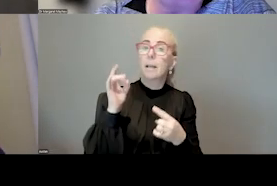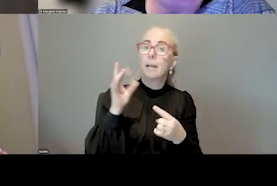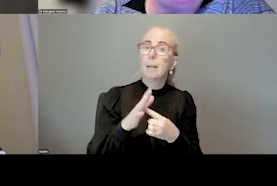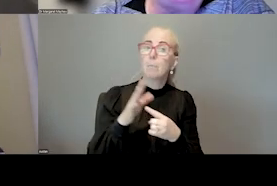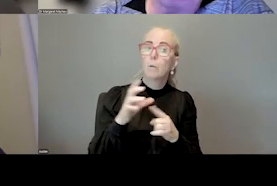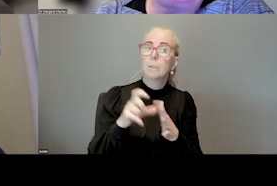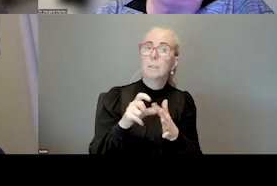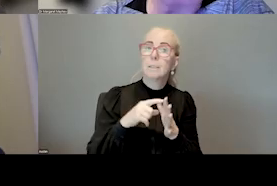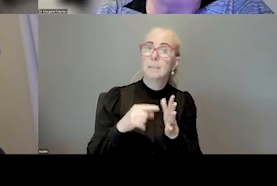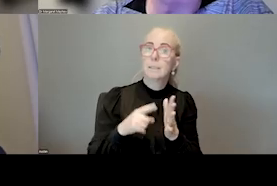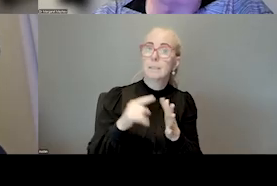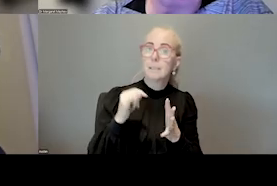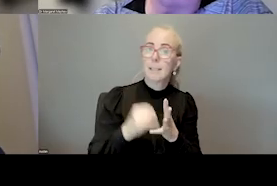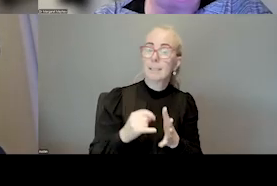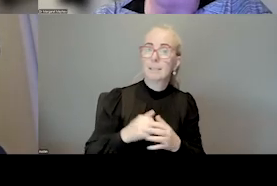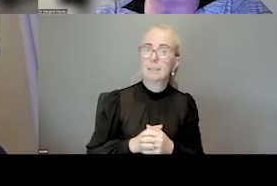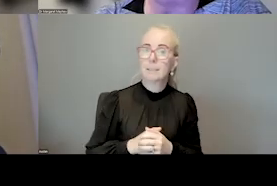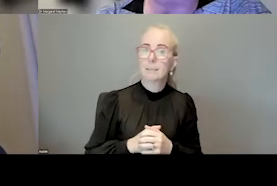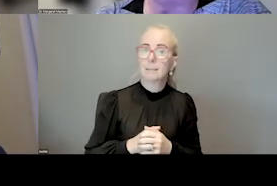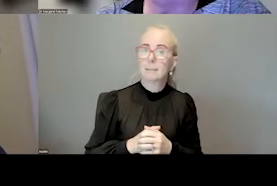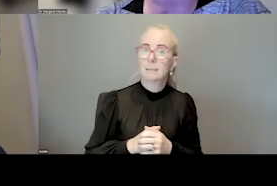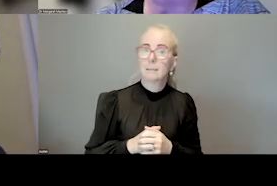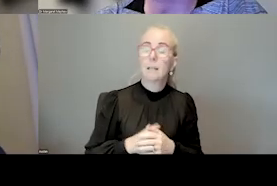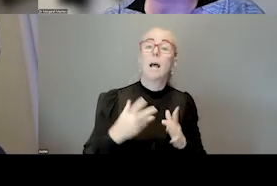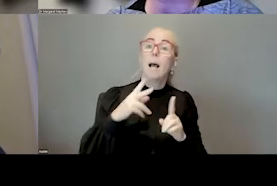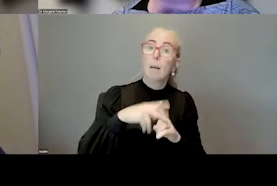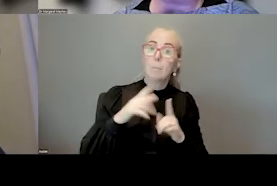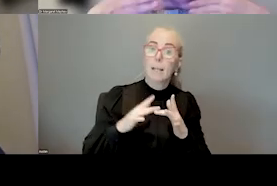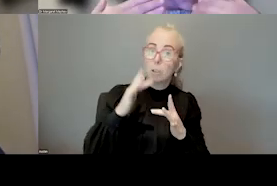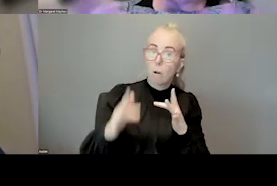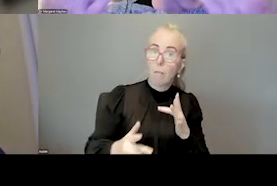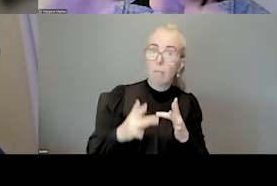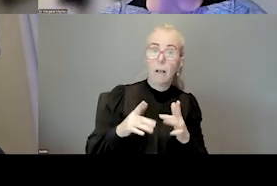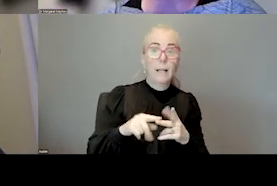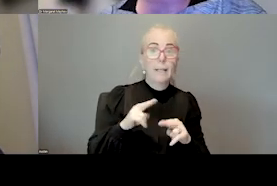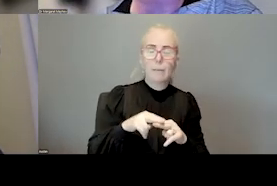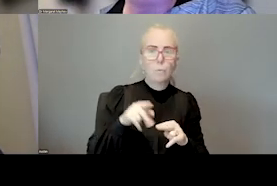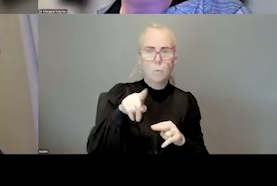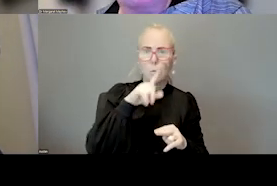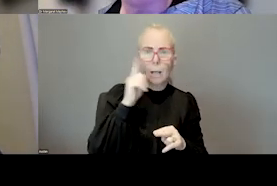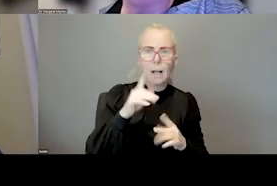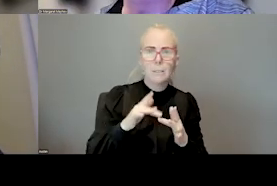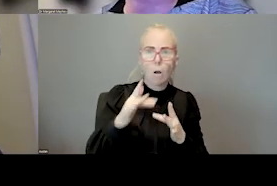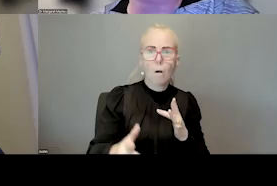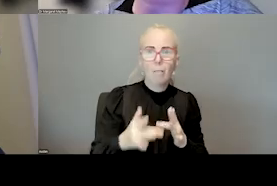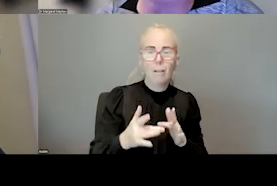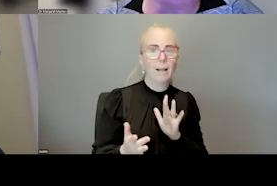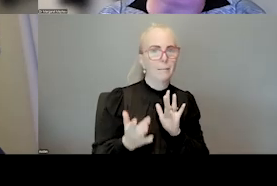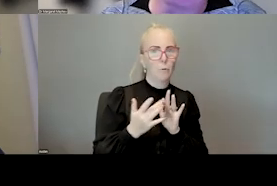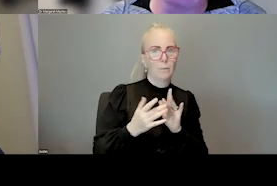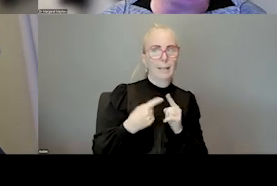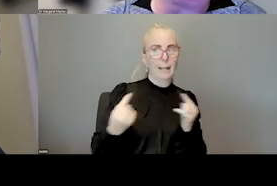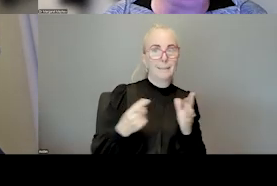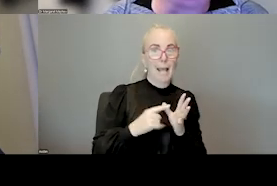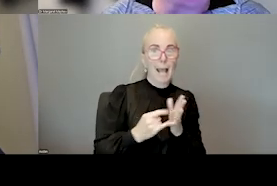is our applications are online. If you need an alternative application format, contact Data Services as soon as possible.